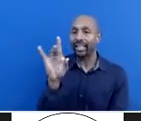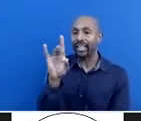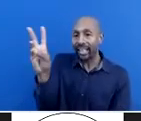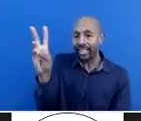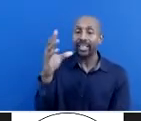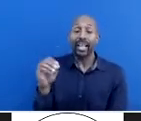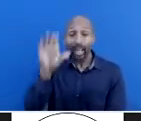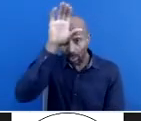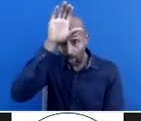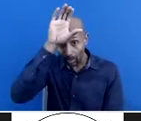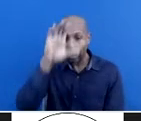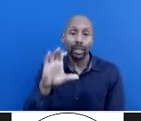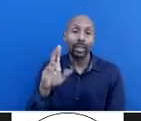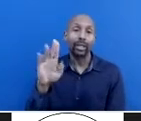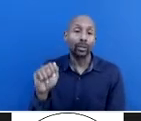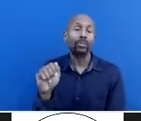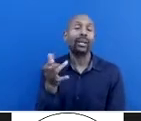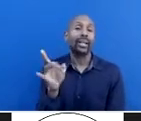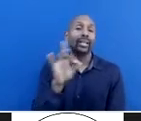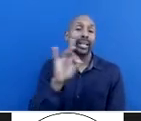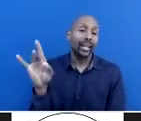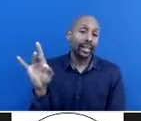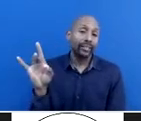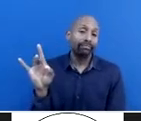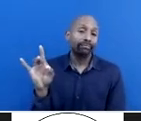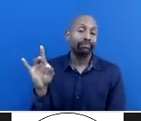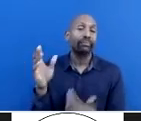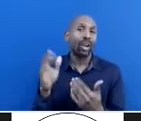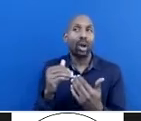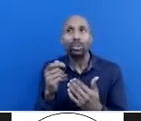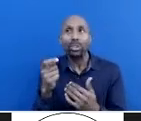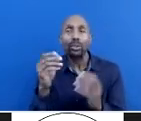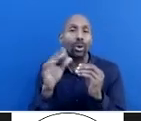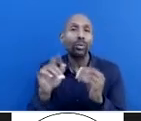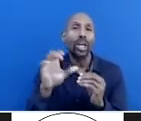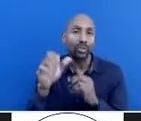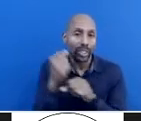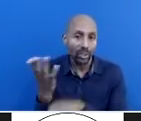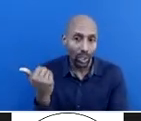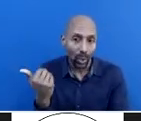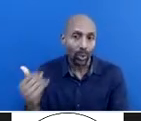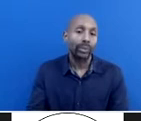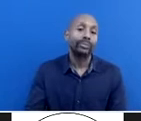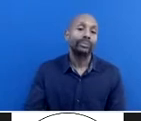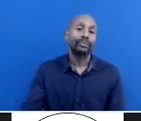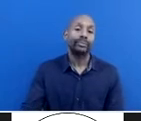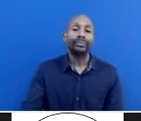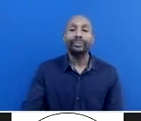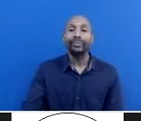the Islamic infusion in Cyrus's work, it's important to note that between 10